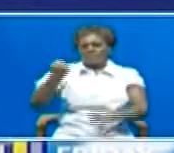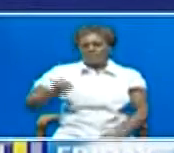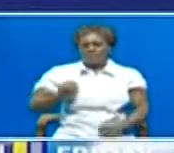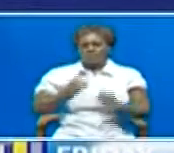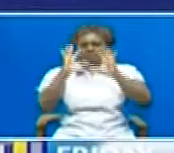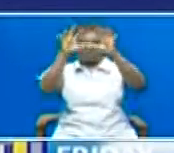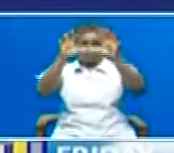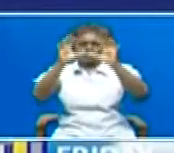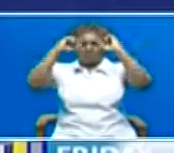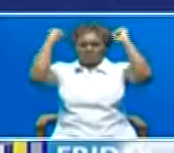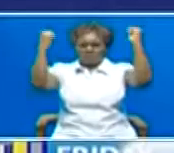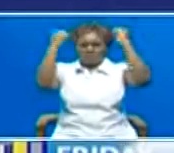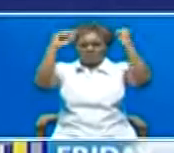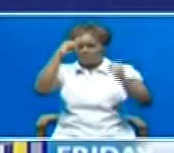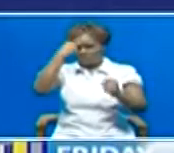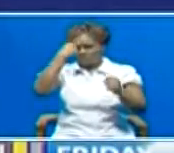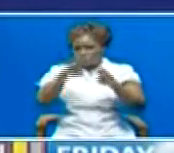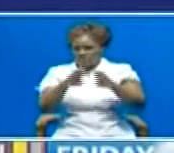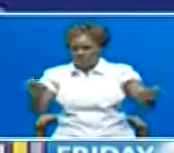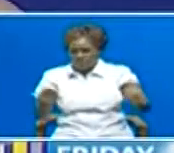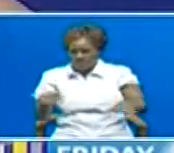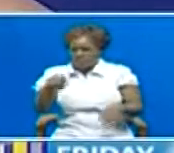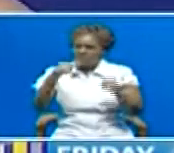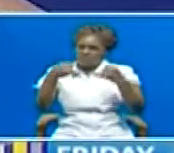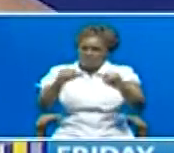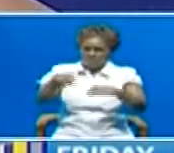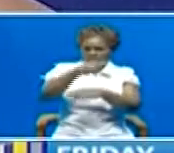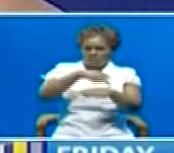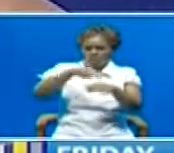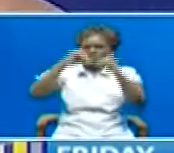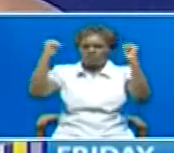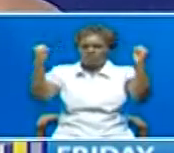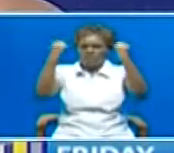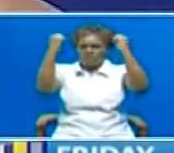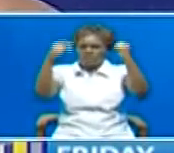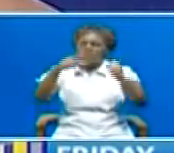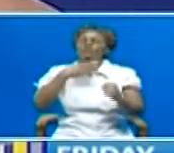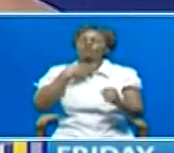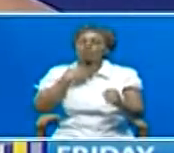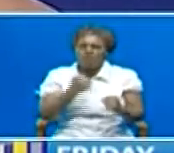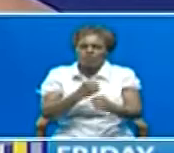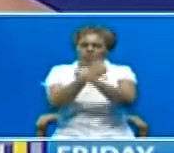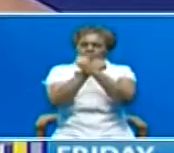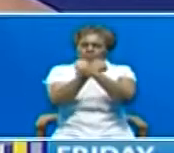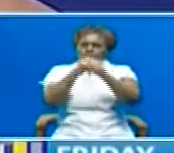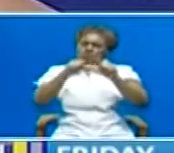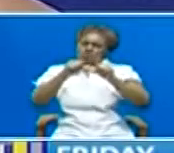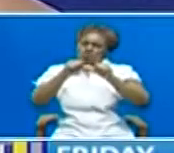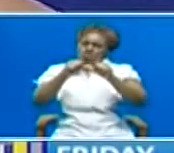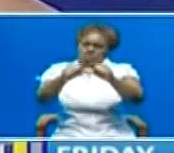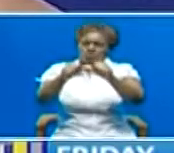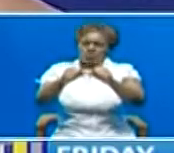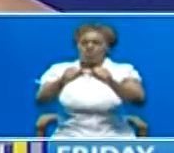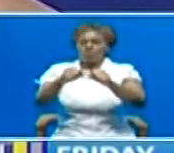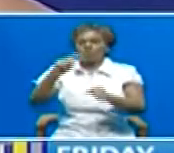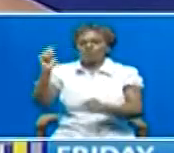basketball champions Aria Parklands will give a shot at their national championships as they seek to extend their dominance in basketball in the